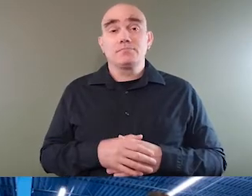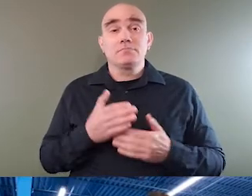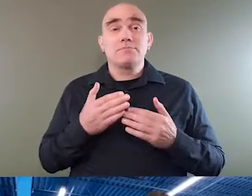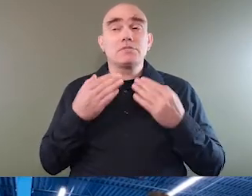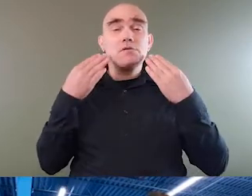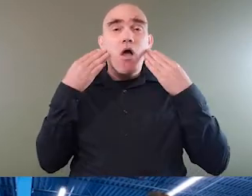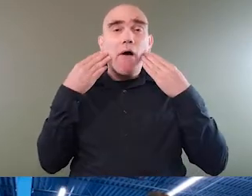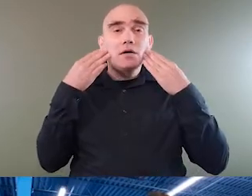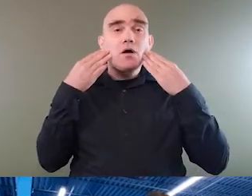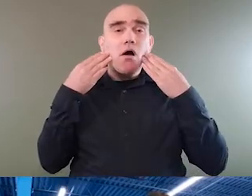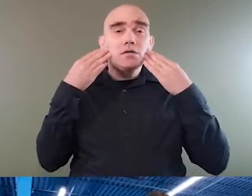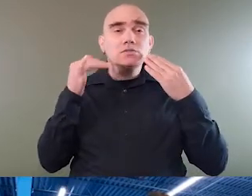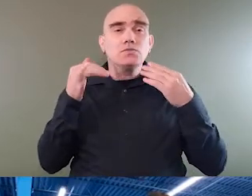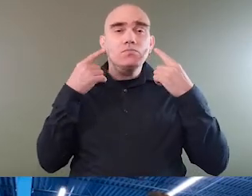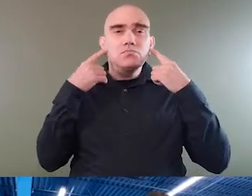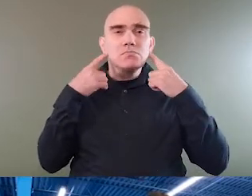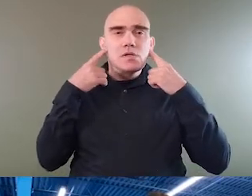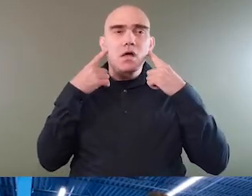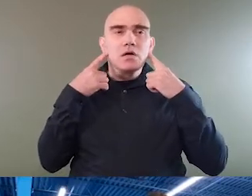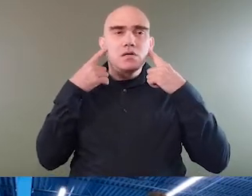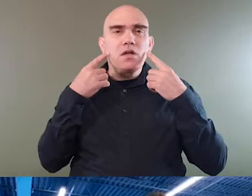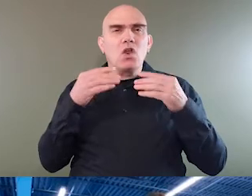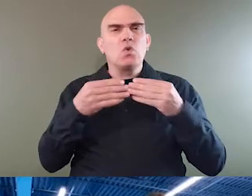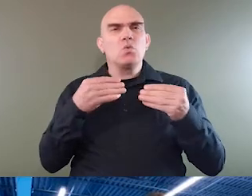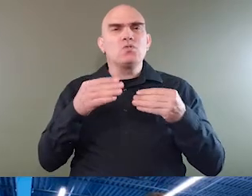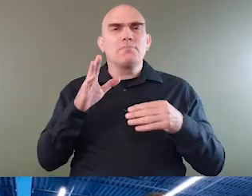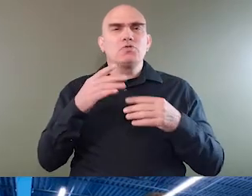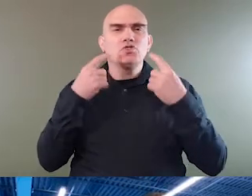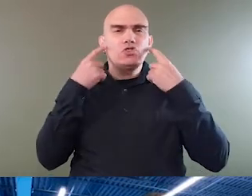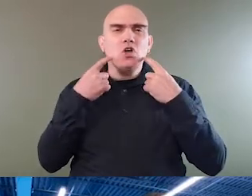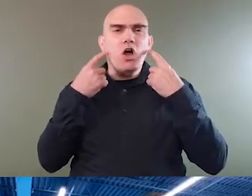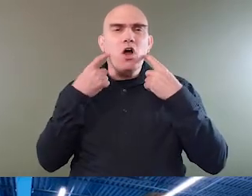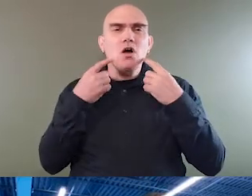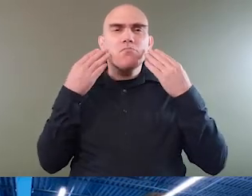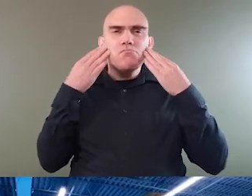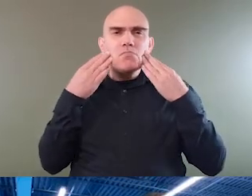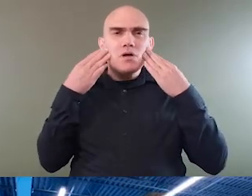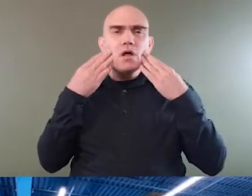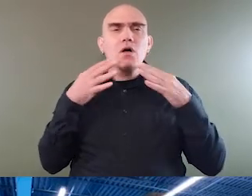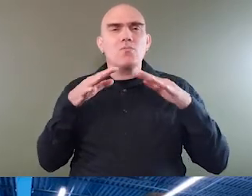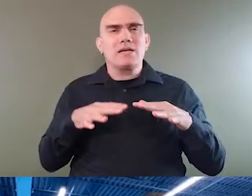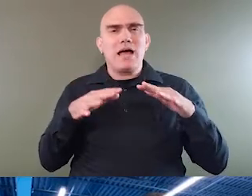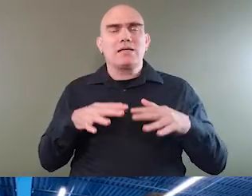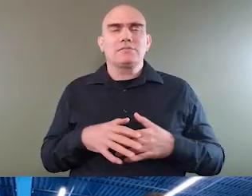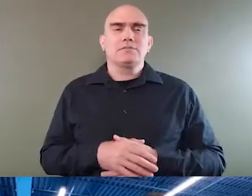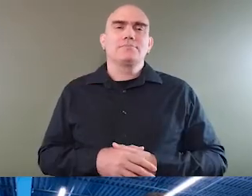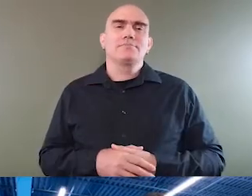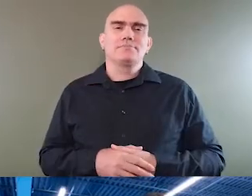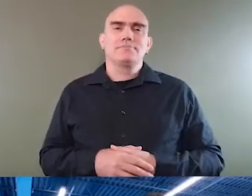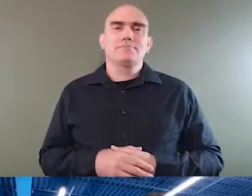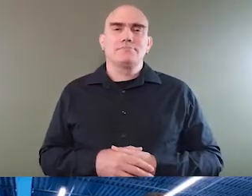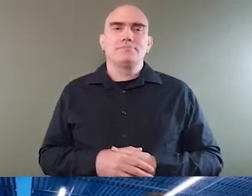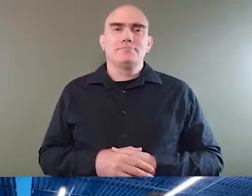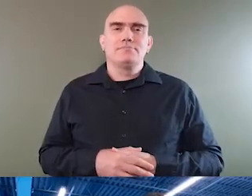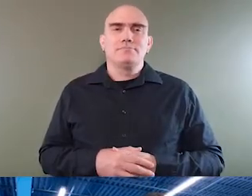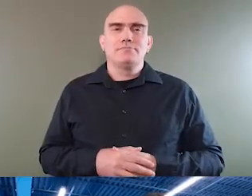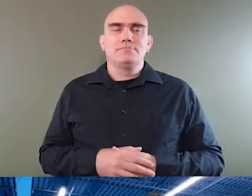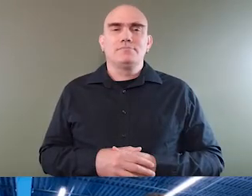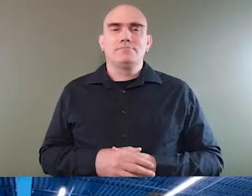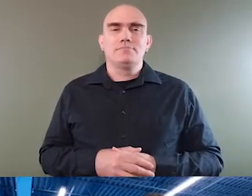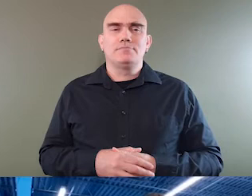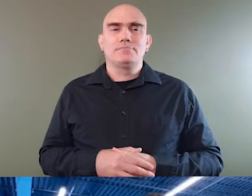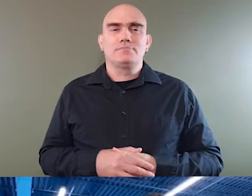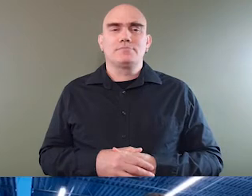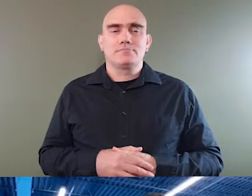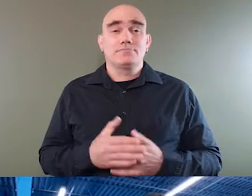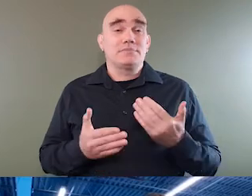even rub the sides. Loosen up your jaw space. Relax here. Ha. Maybe